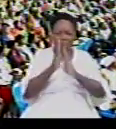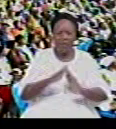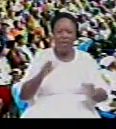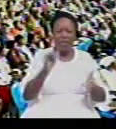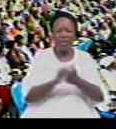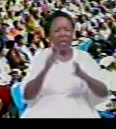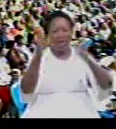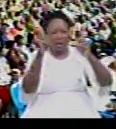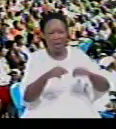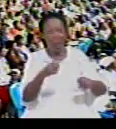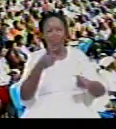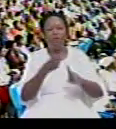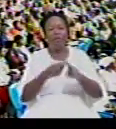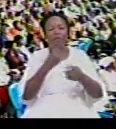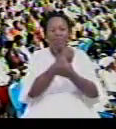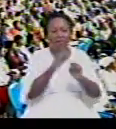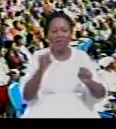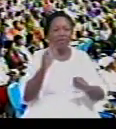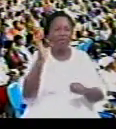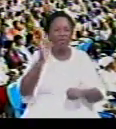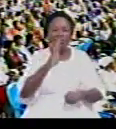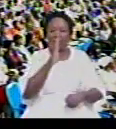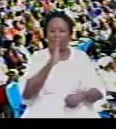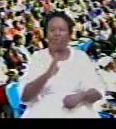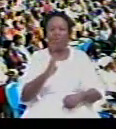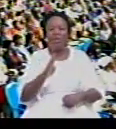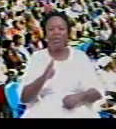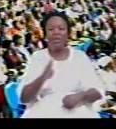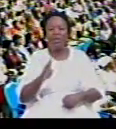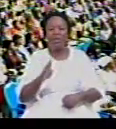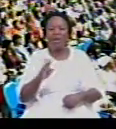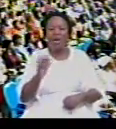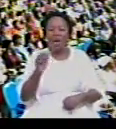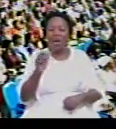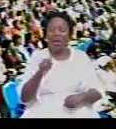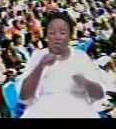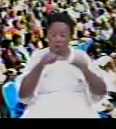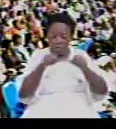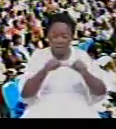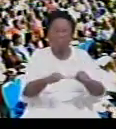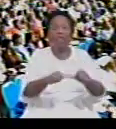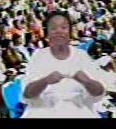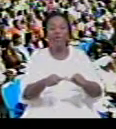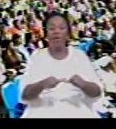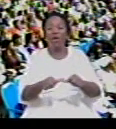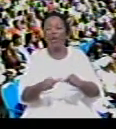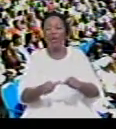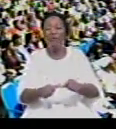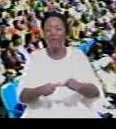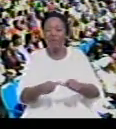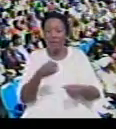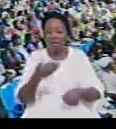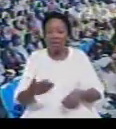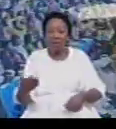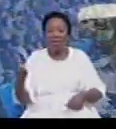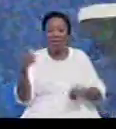comes from salvation will be an ongoing, refreshing